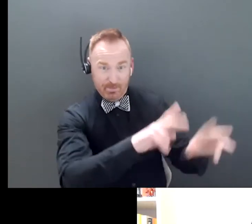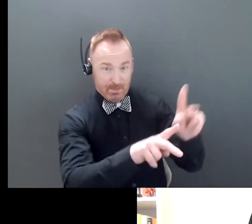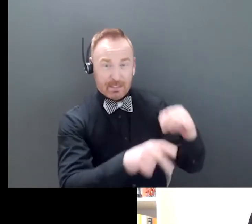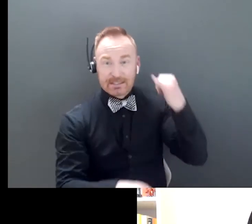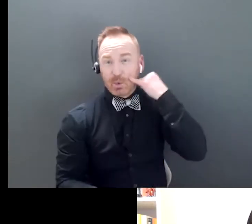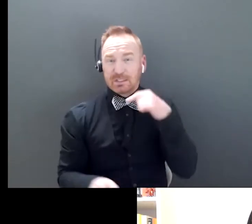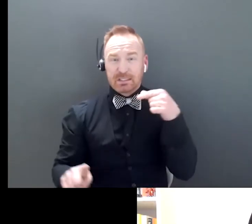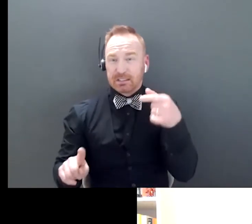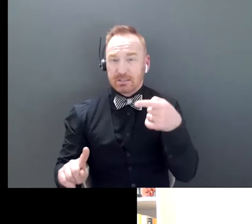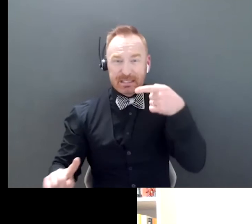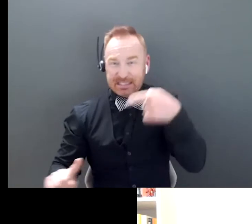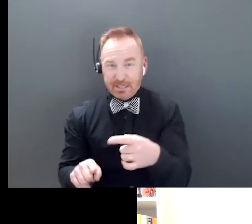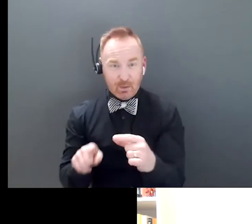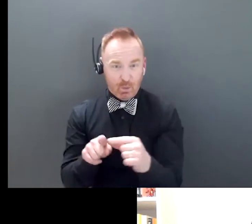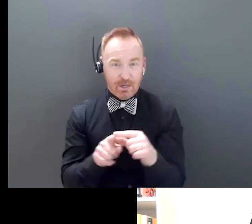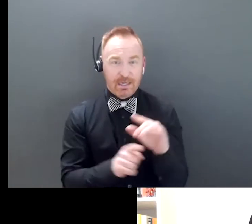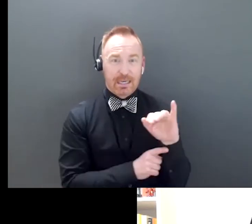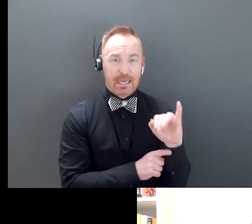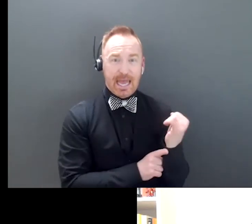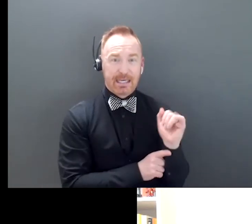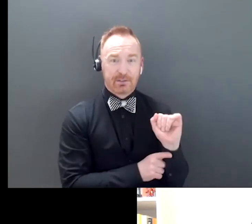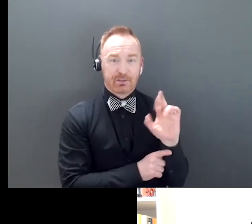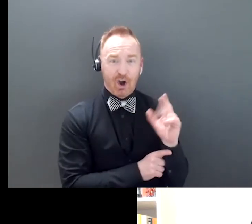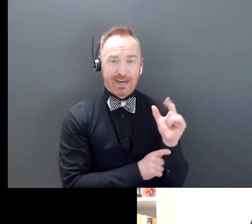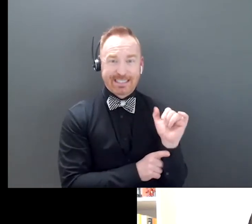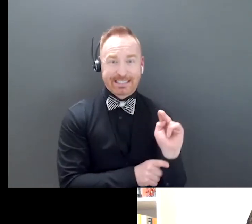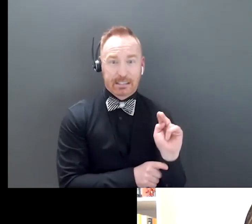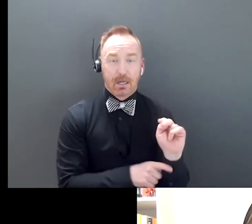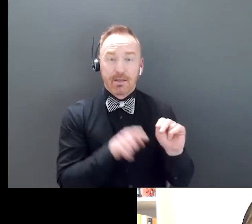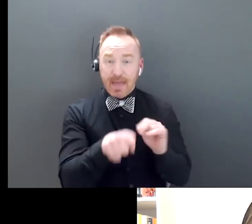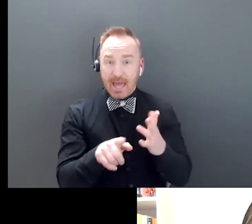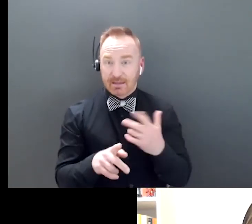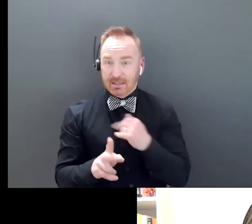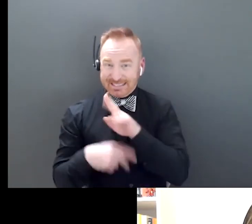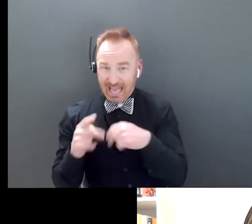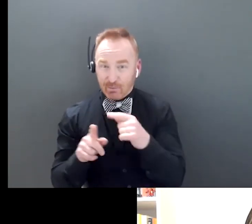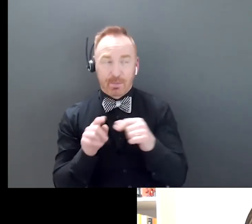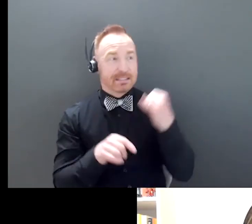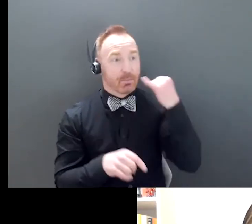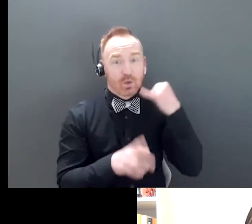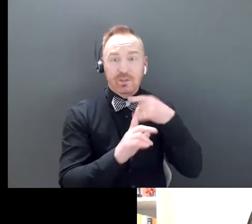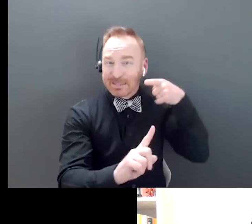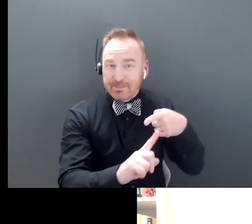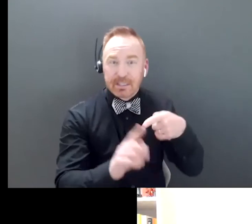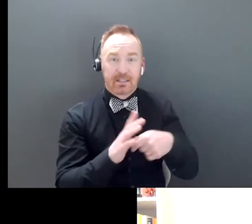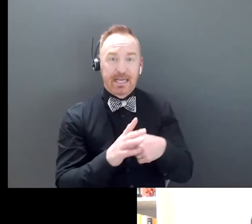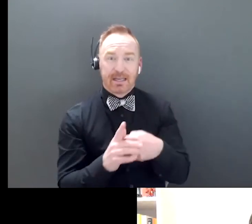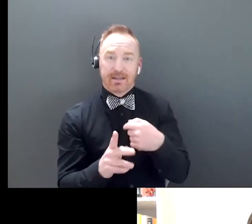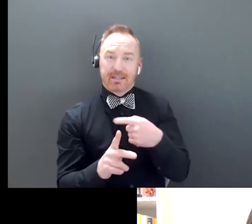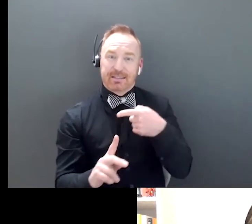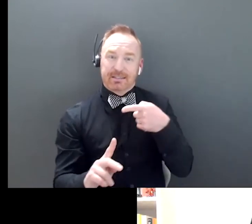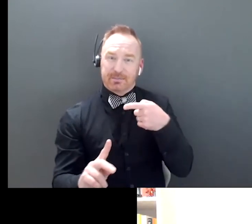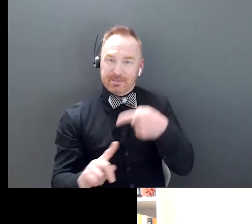let's go jargon, right? It's like that, whatever makes it a little easier to digest and to get to, if that helps. Okay.